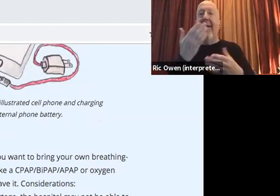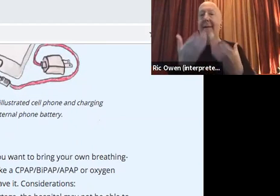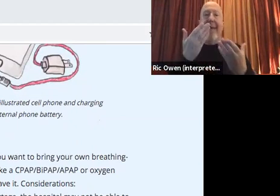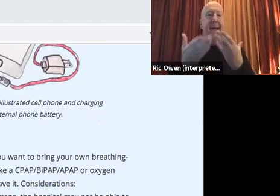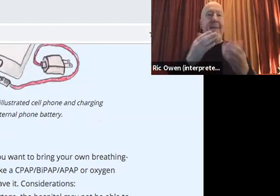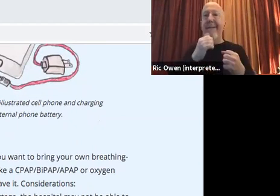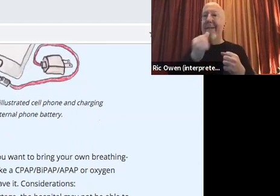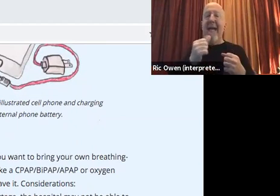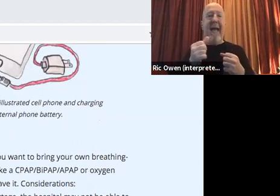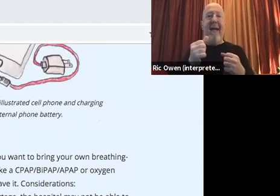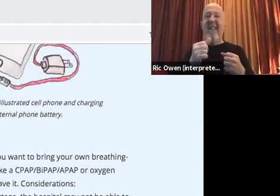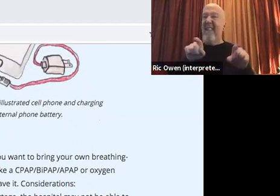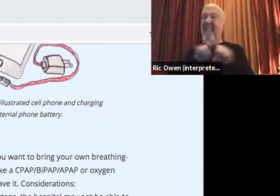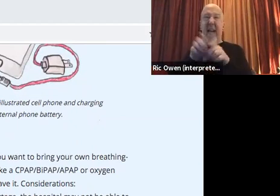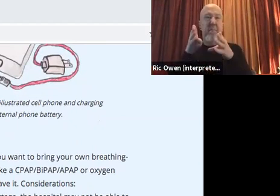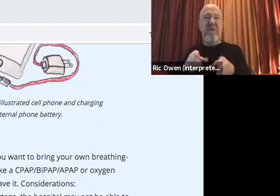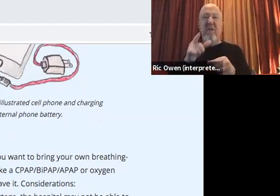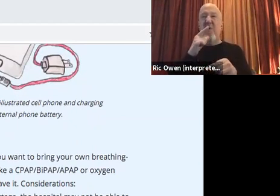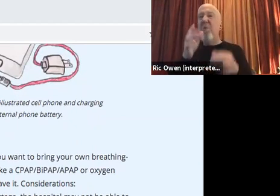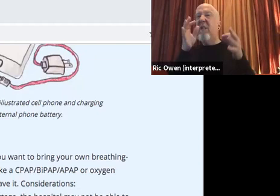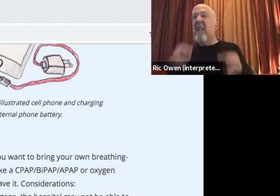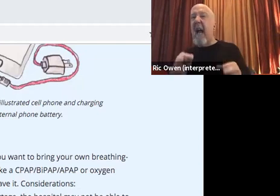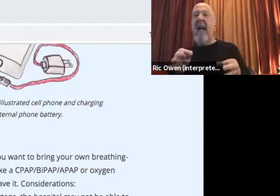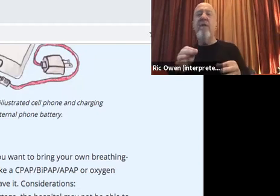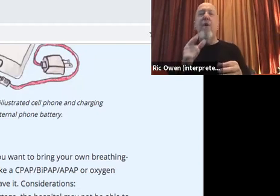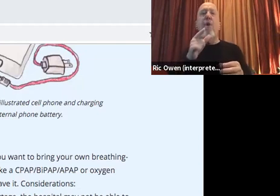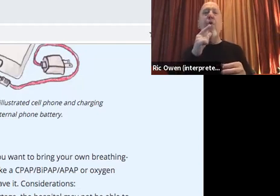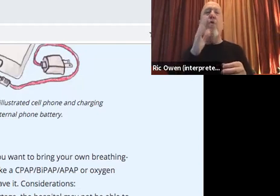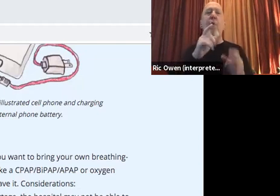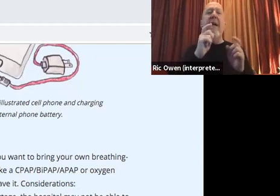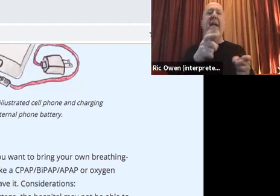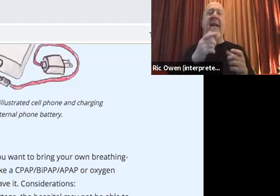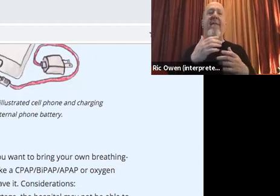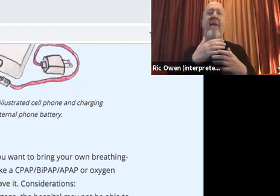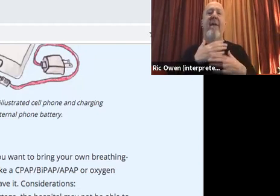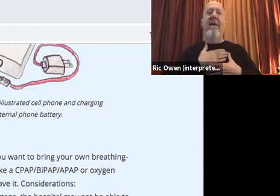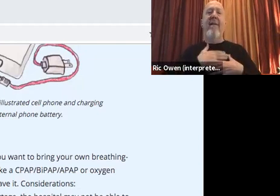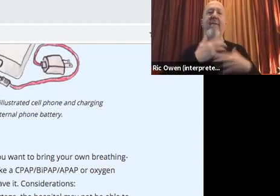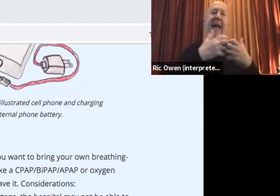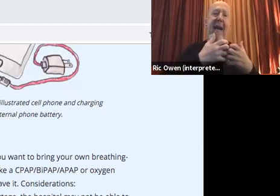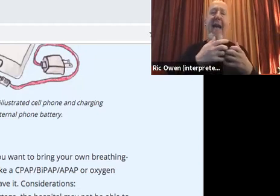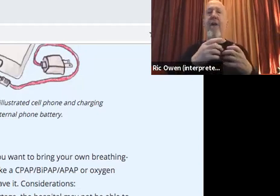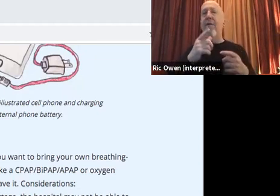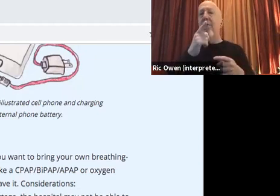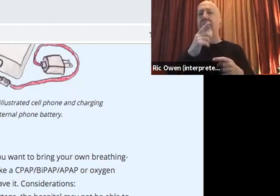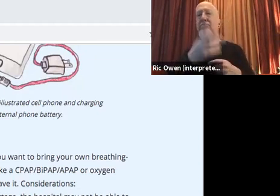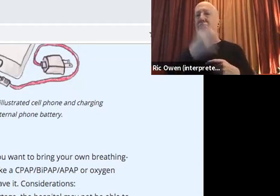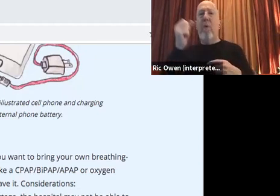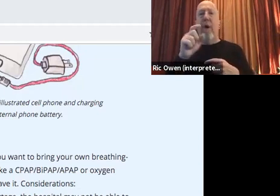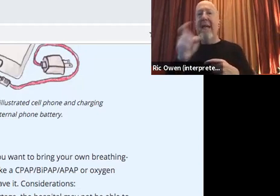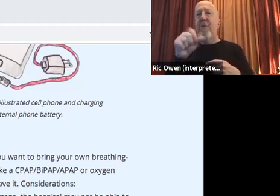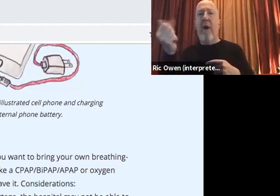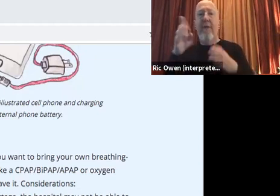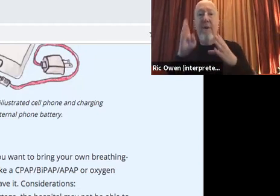providers that are determining who receives the life-saving medical equipment.